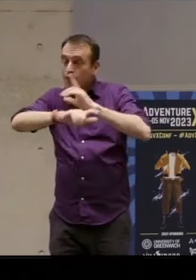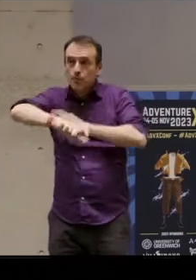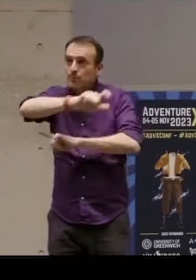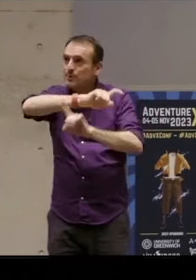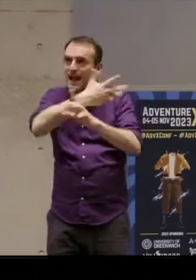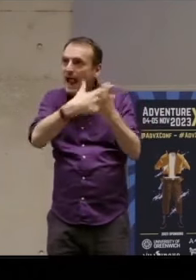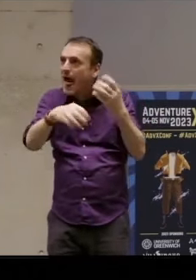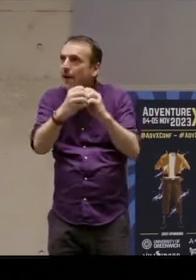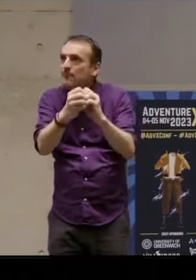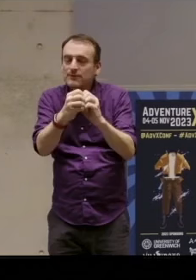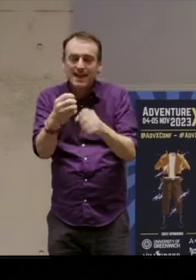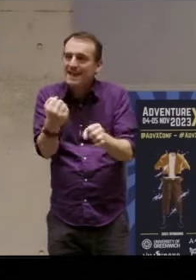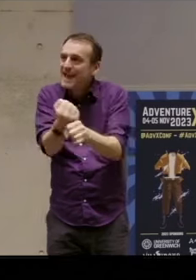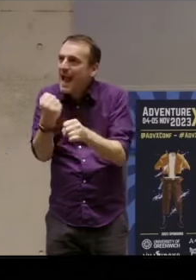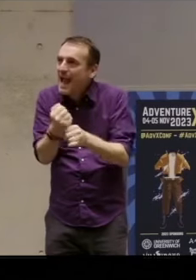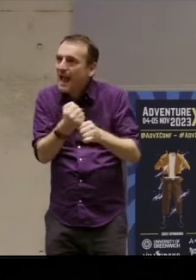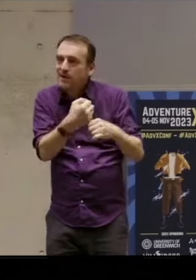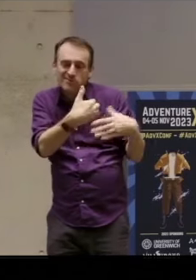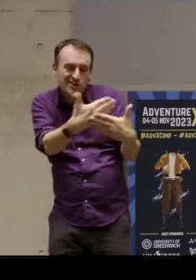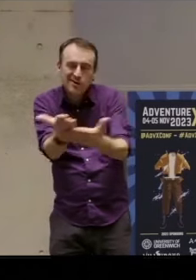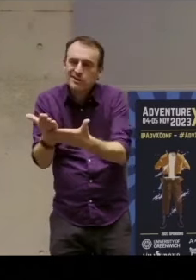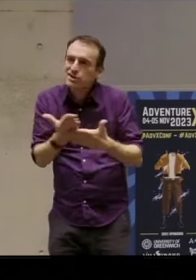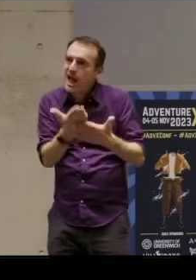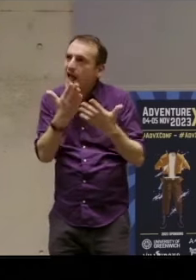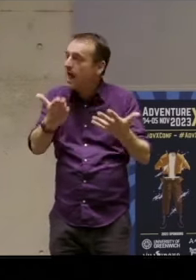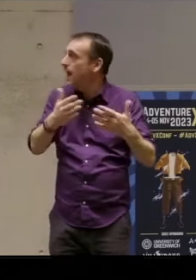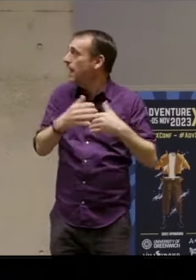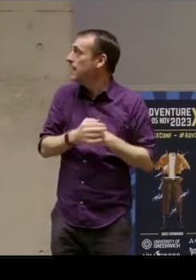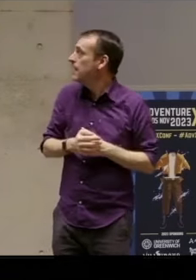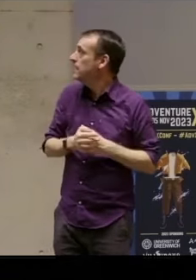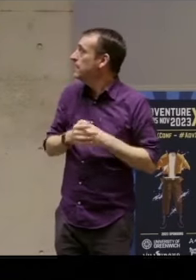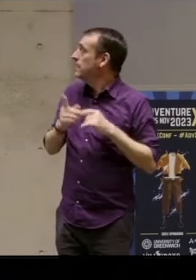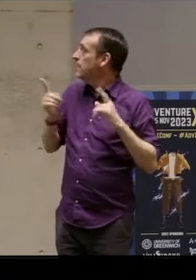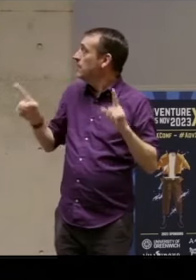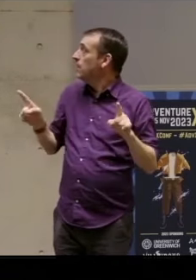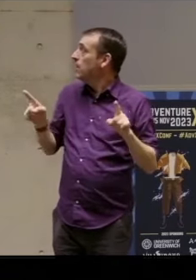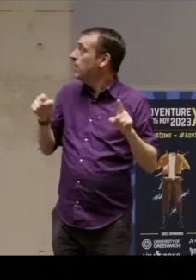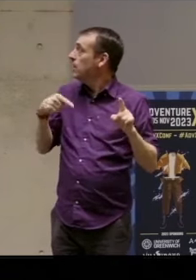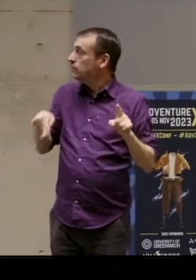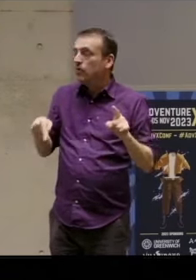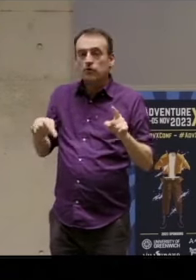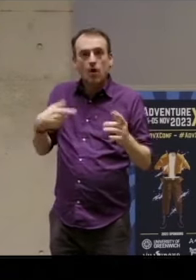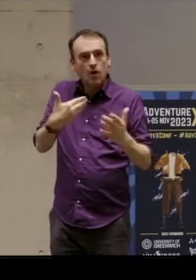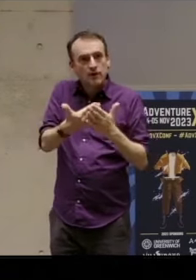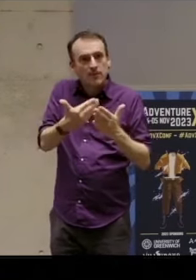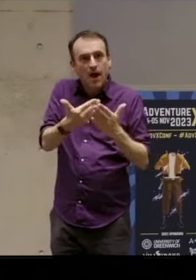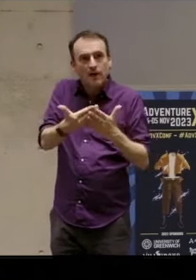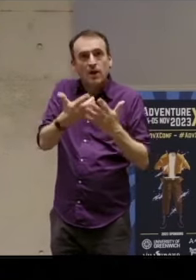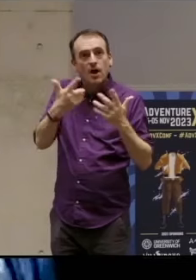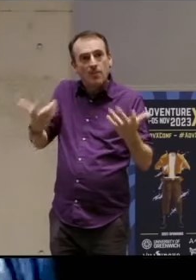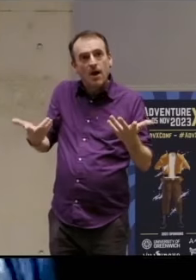Curtain. And it was not just for fun, but also for imagining new worlds.